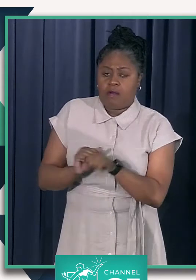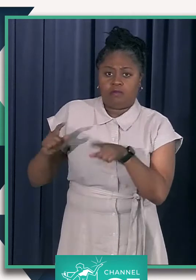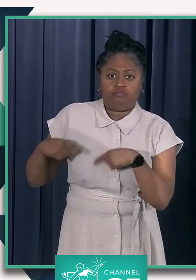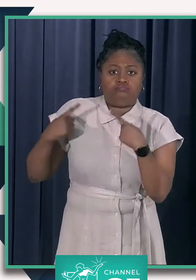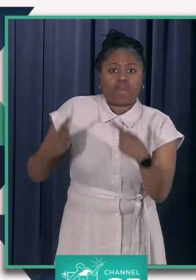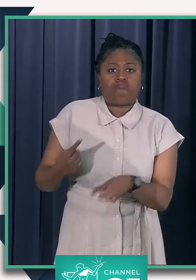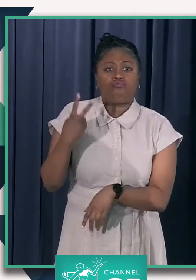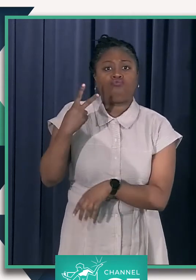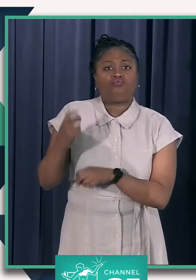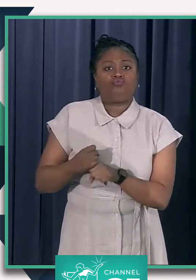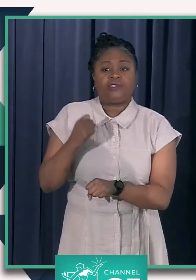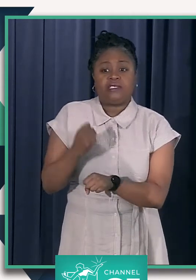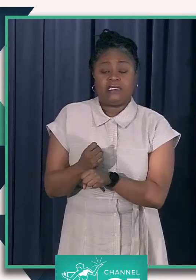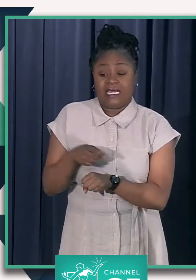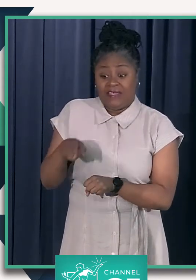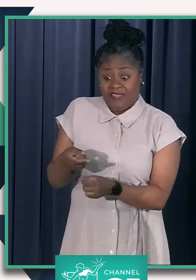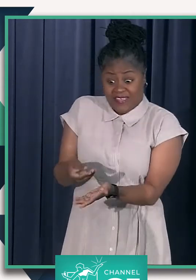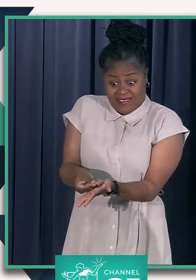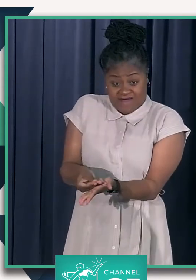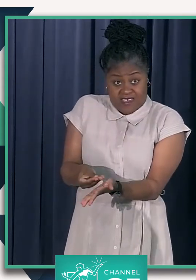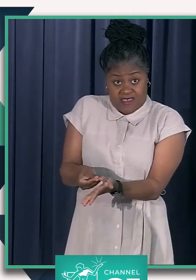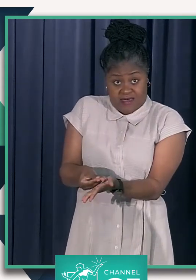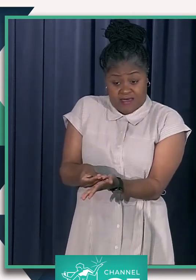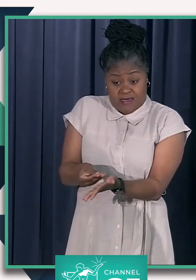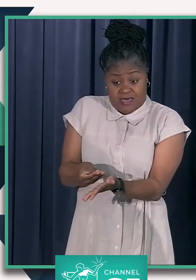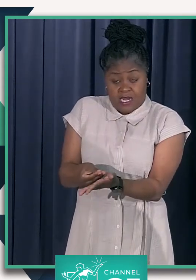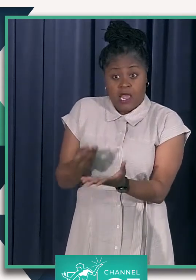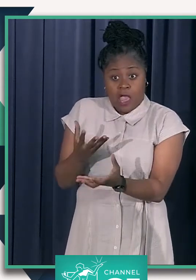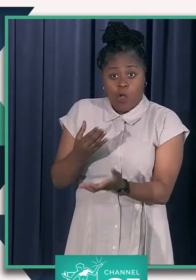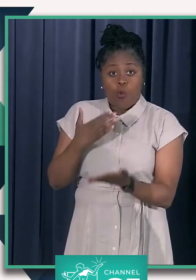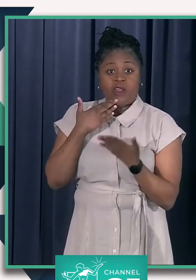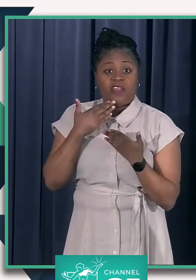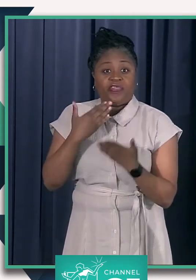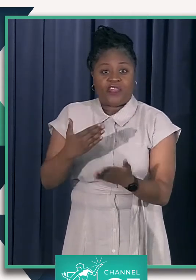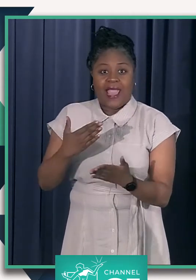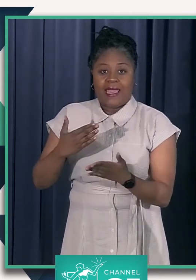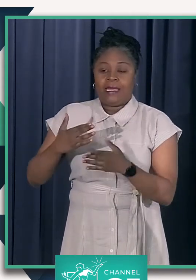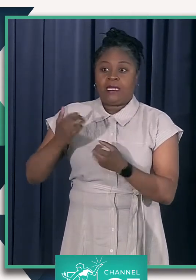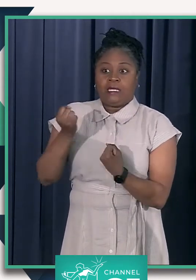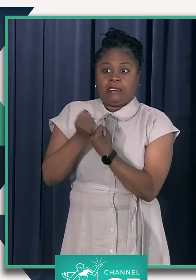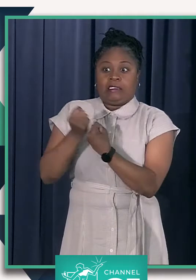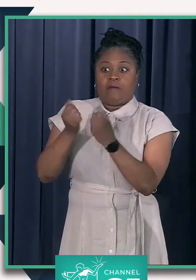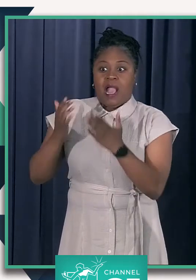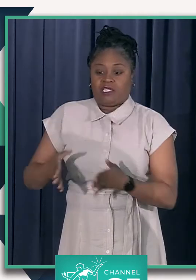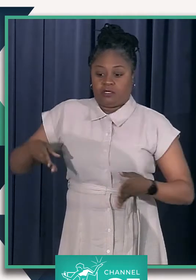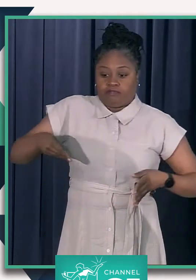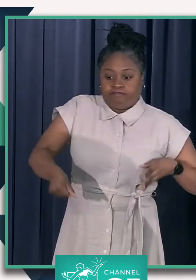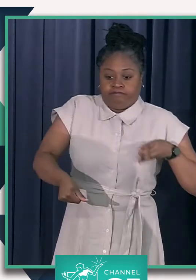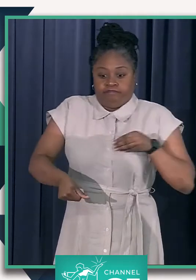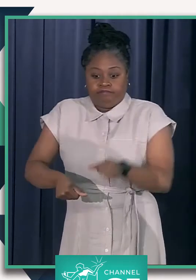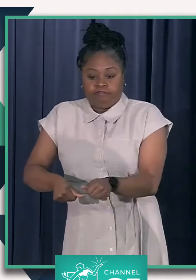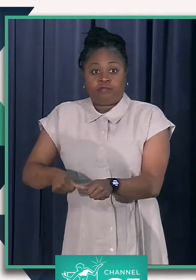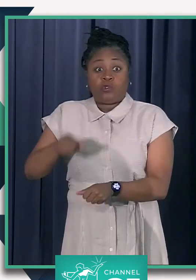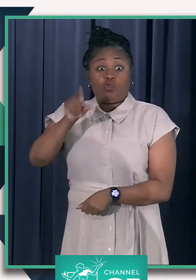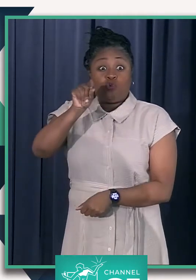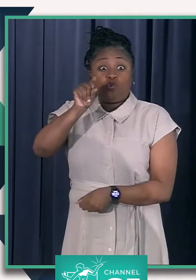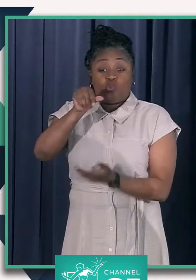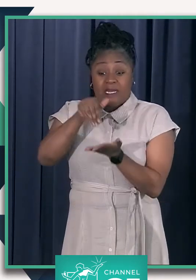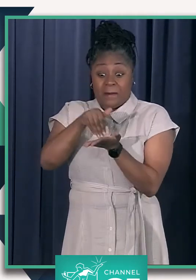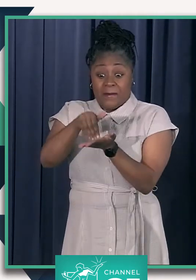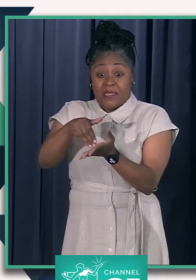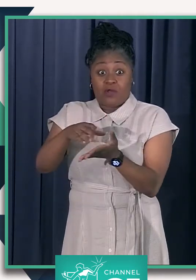want to thank the seeding from the corporate sponsors. They provided $20 million to seed this fund. And